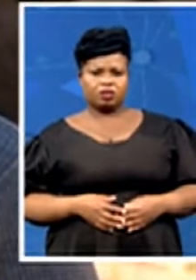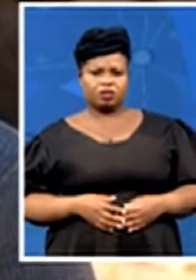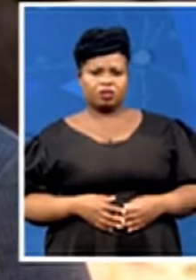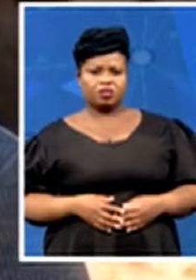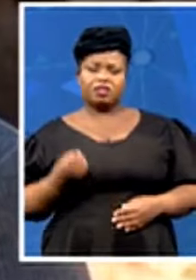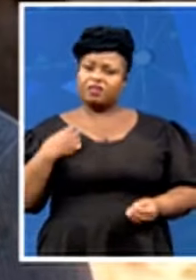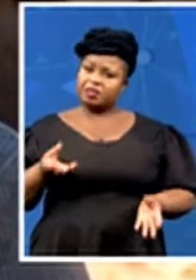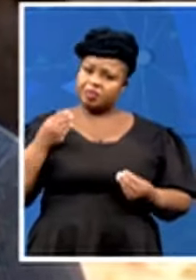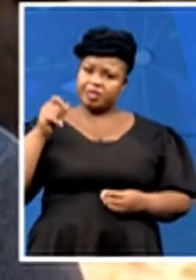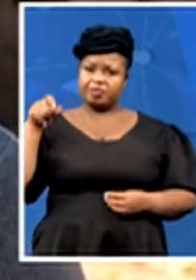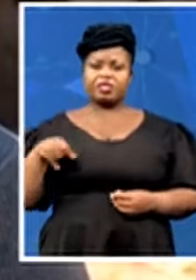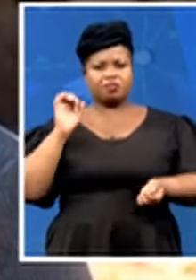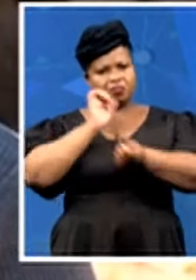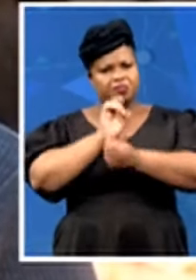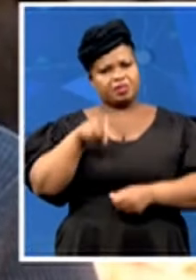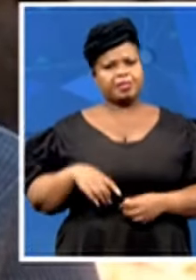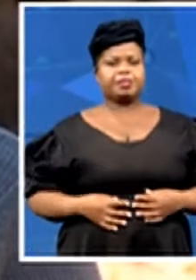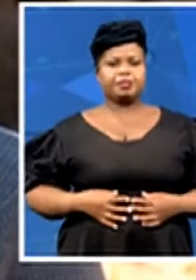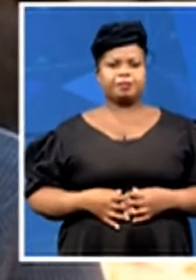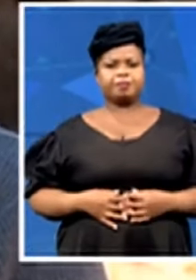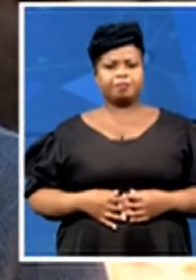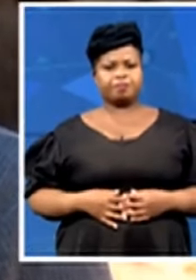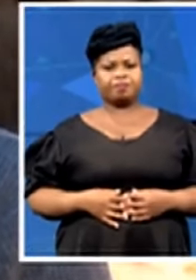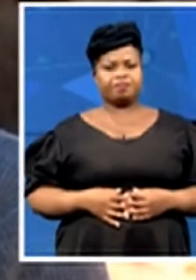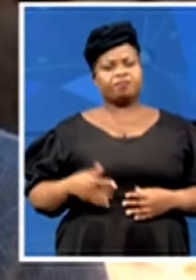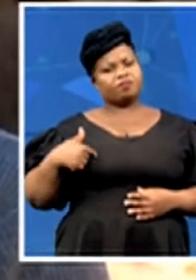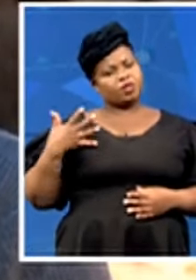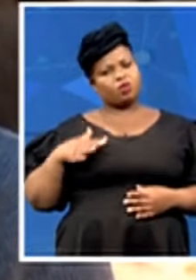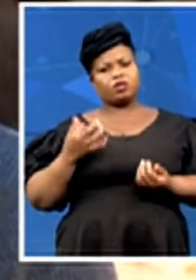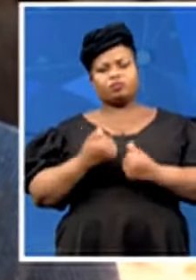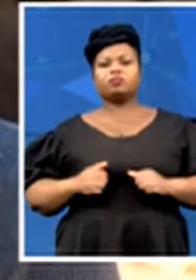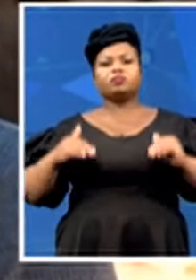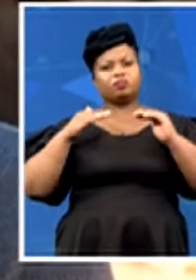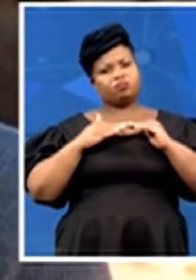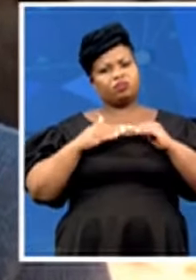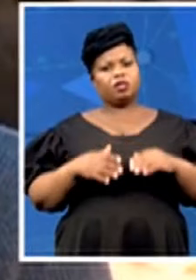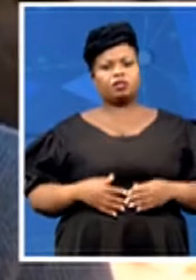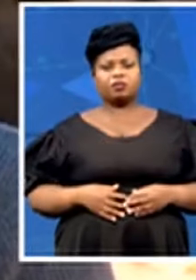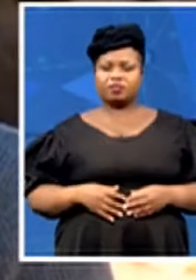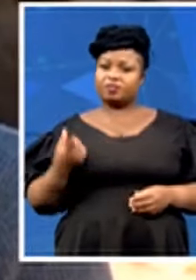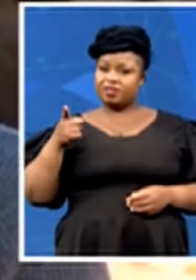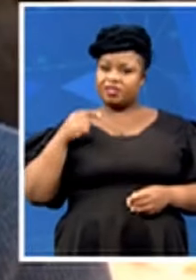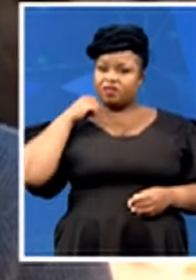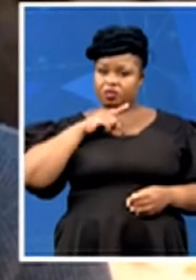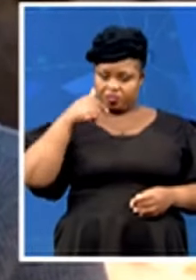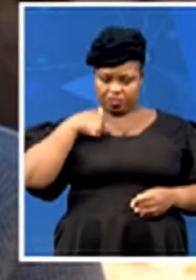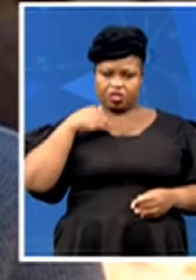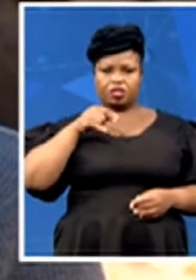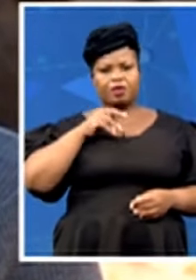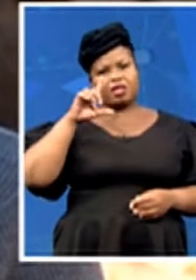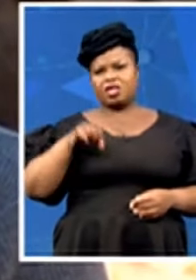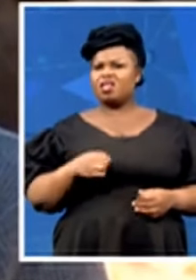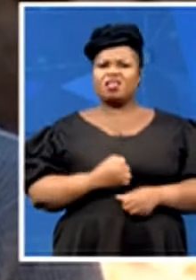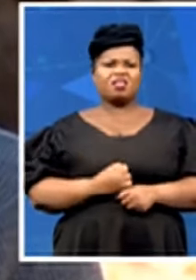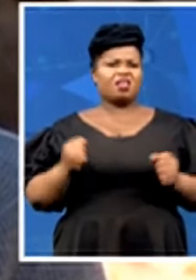arrested. I want justice. This is fraud. I, Jabulile, I've never worked for eThekwini